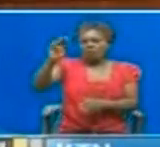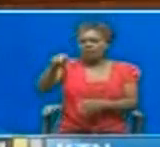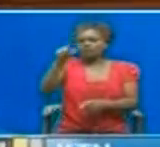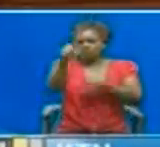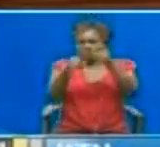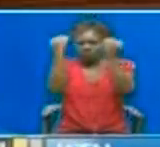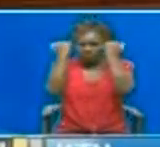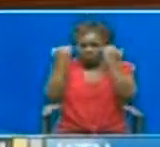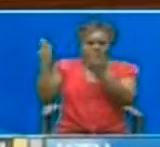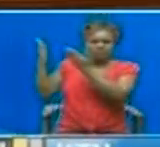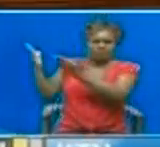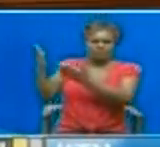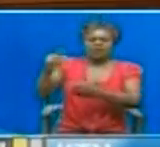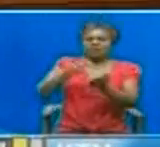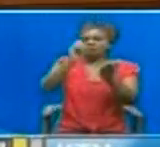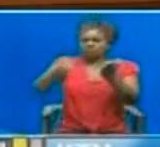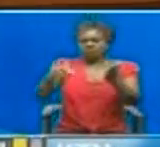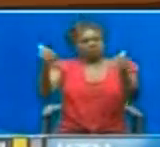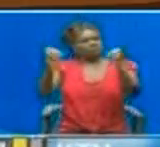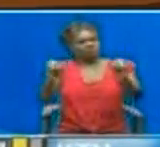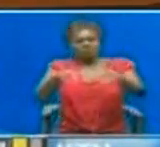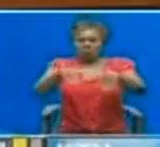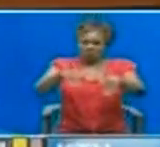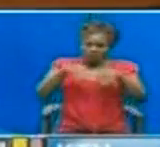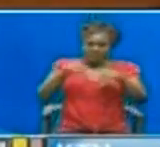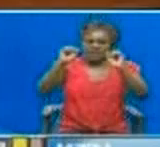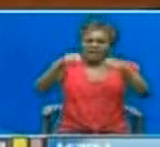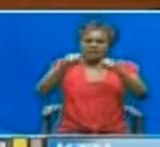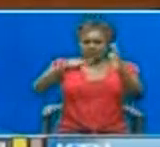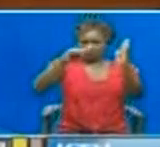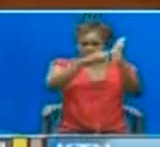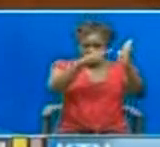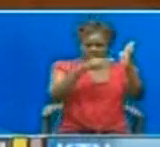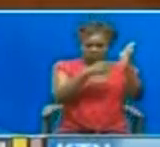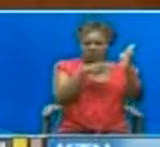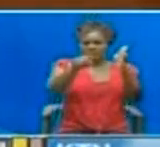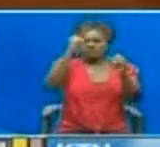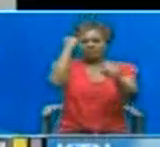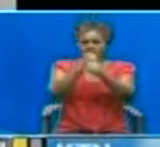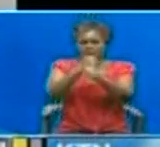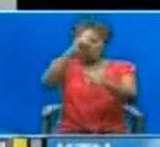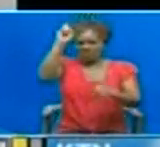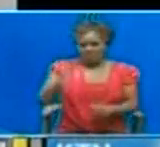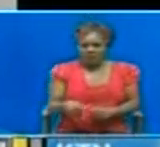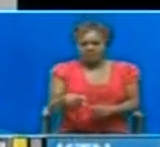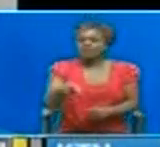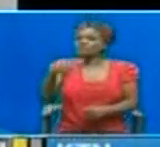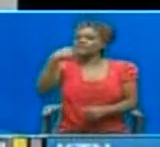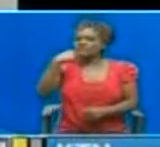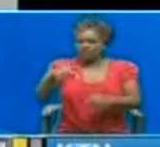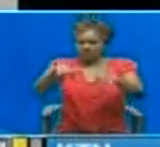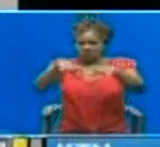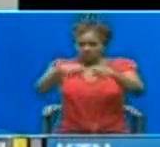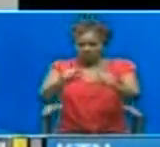suit against Moses Kuria has not been dropped, pending agreement on the conditions set out for pacification. Morris Zoro, who chairs the